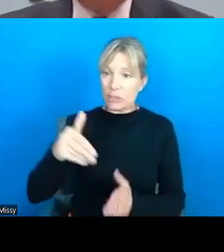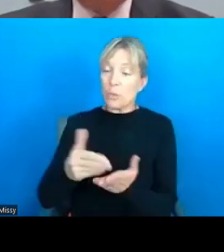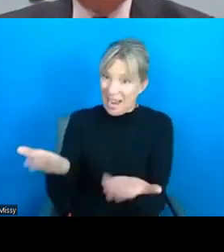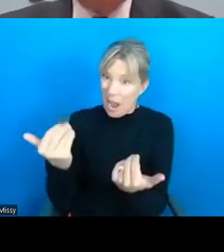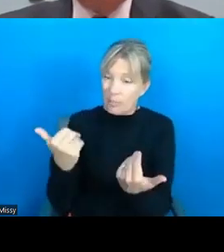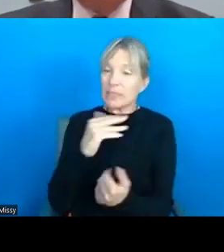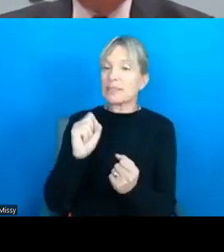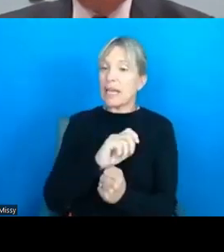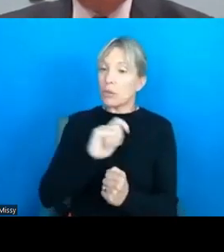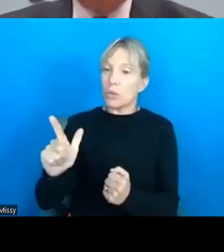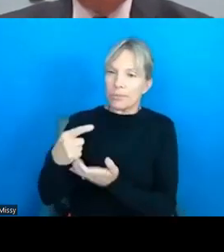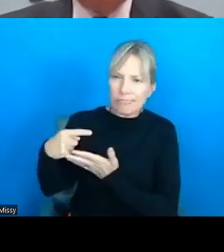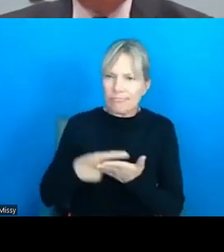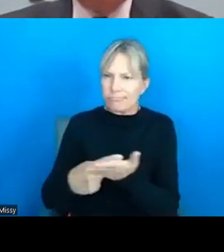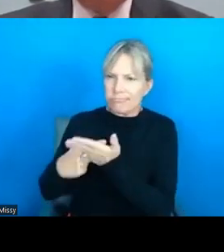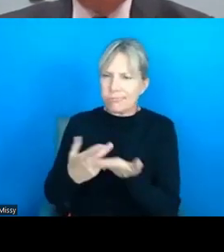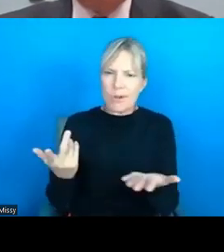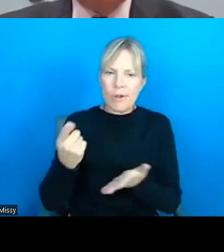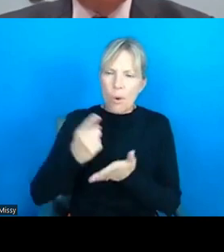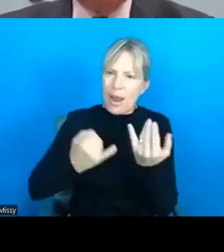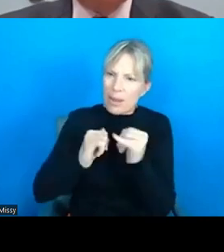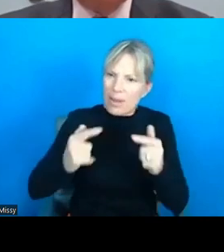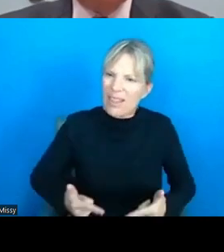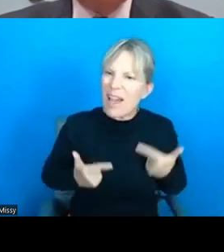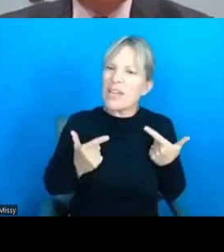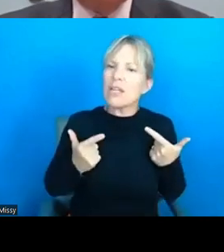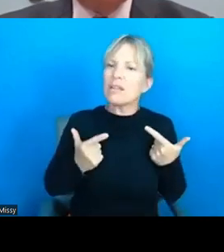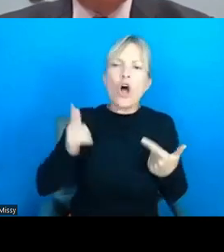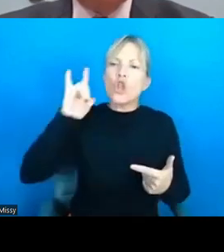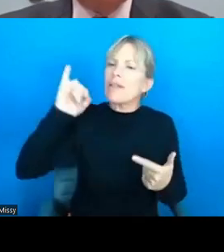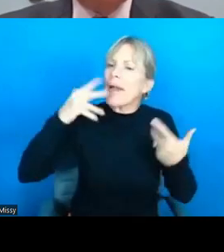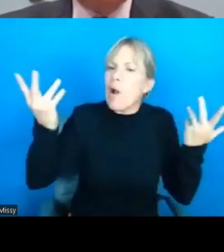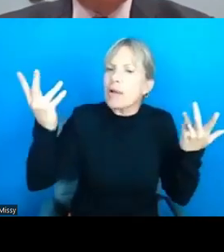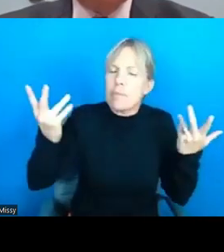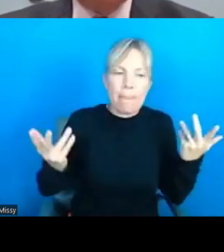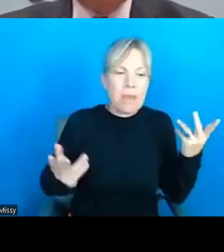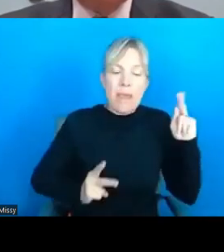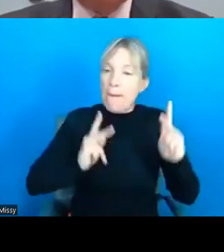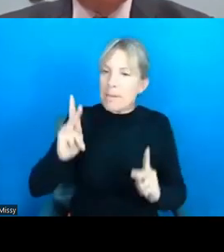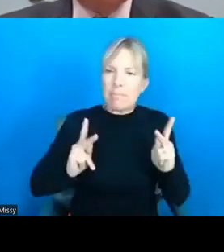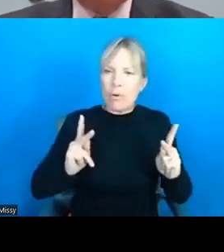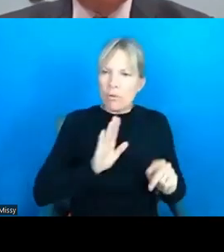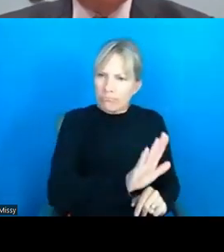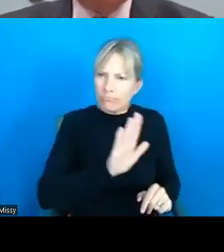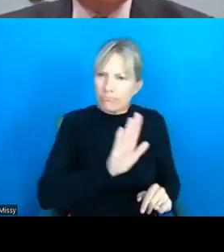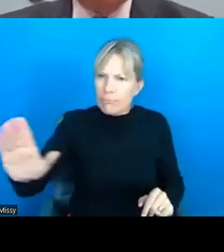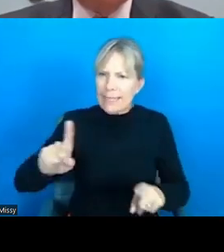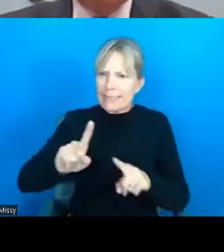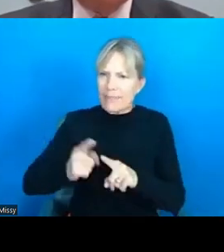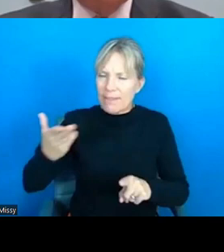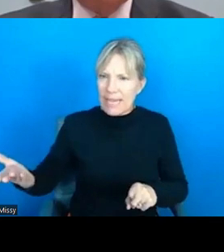begin to have a conversation about what independent living would look like, because people were doing different things in